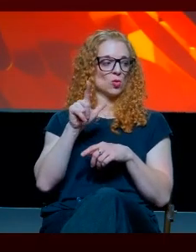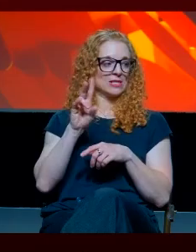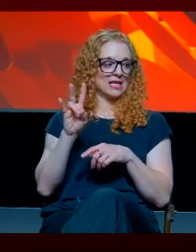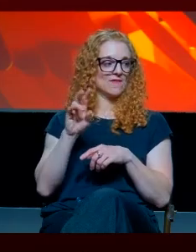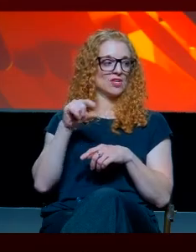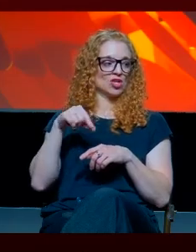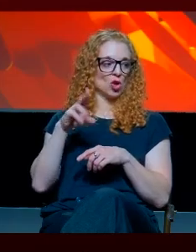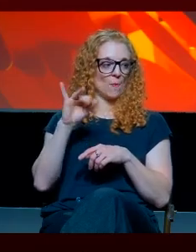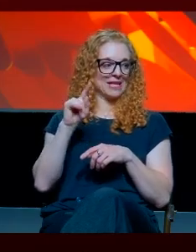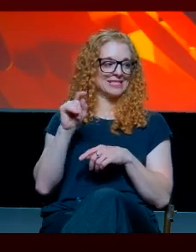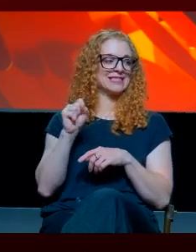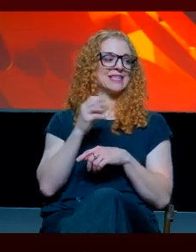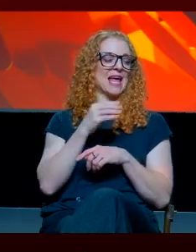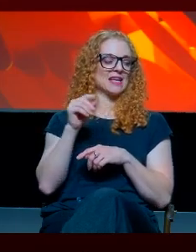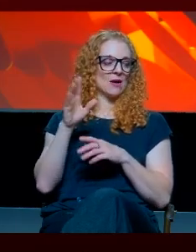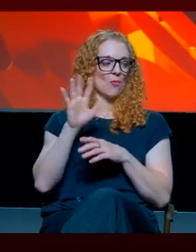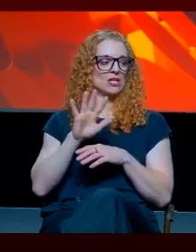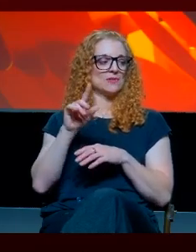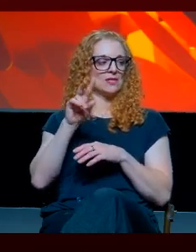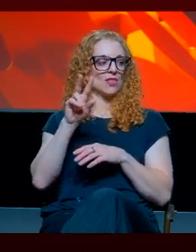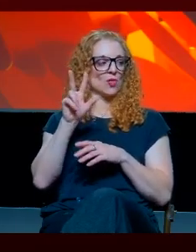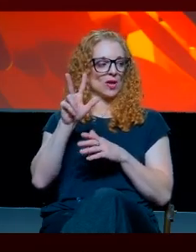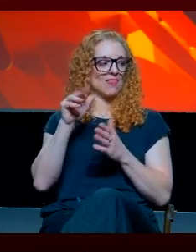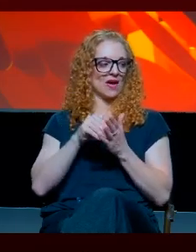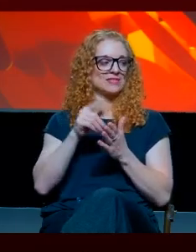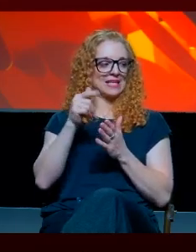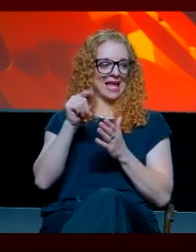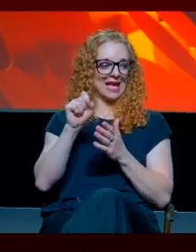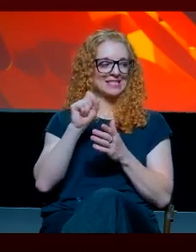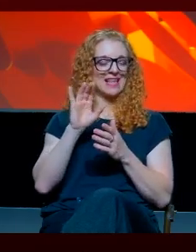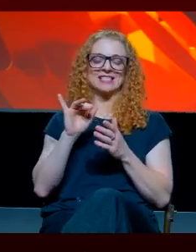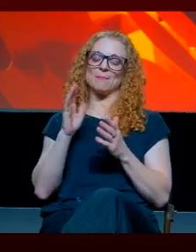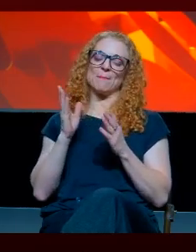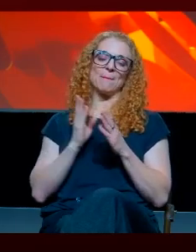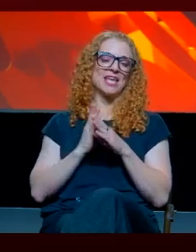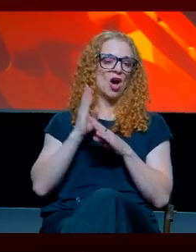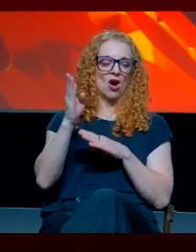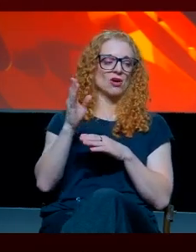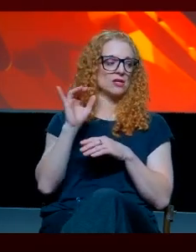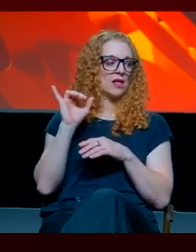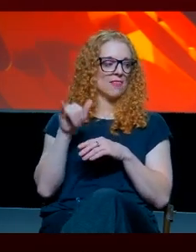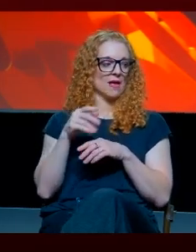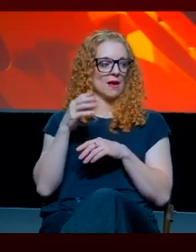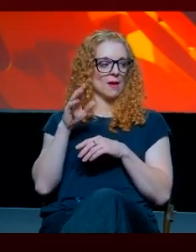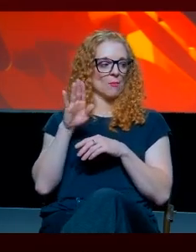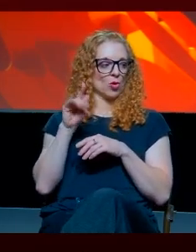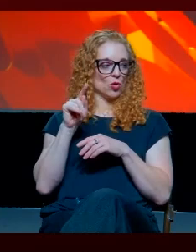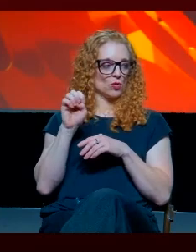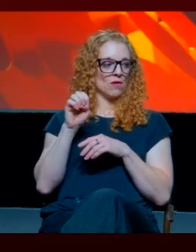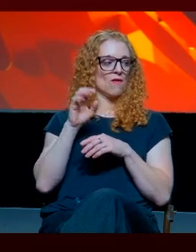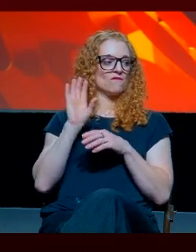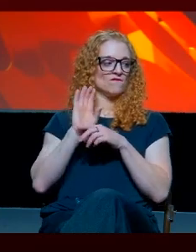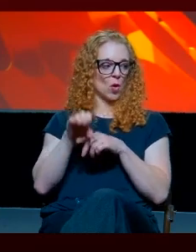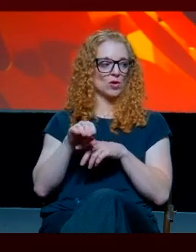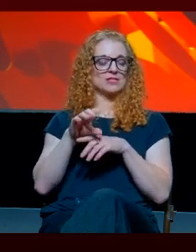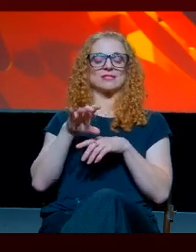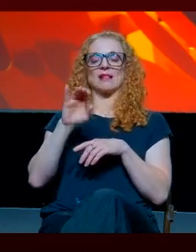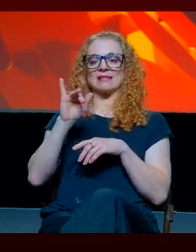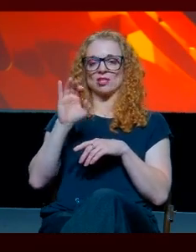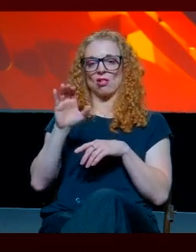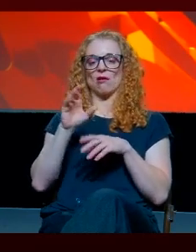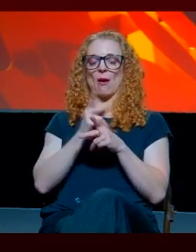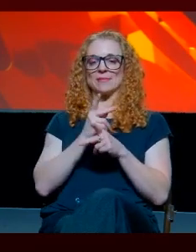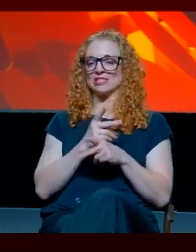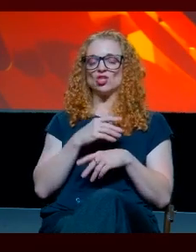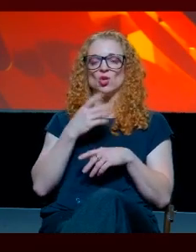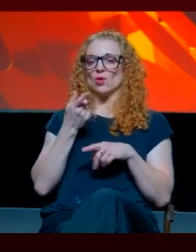qubits and approximately 3,000 gates, which is well beyond brute force classical computation. It cannot be